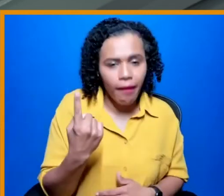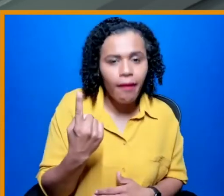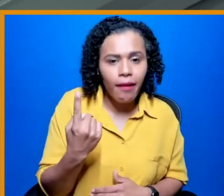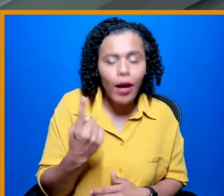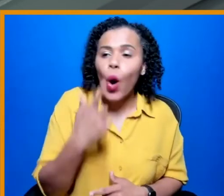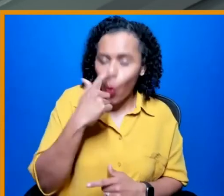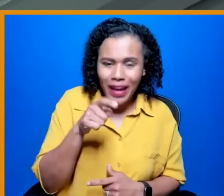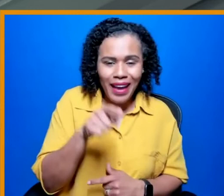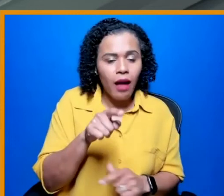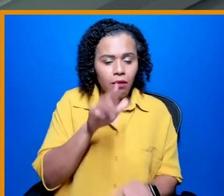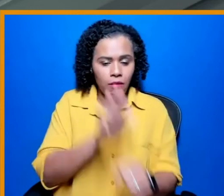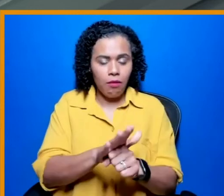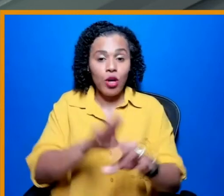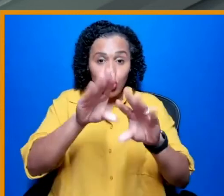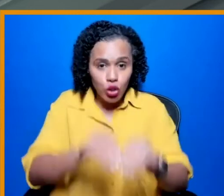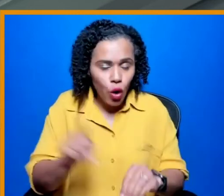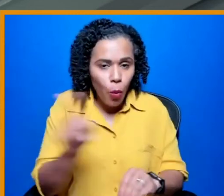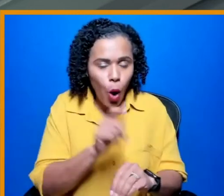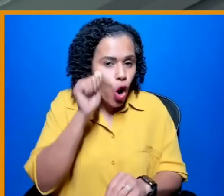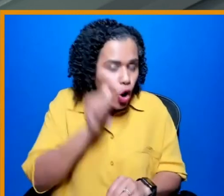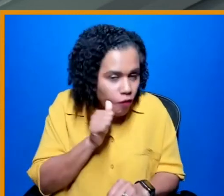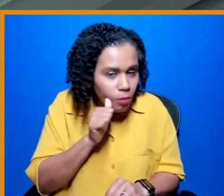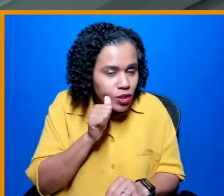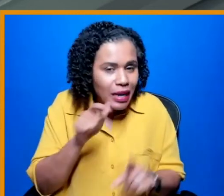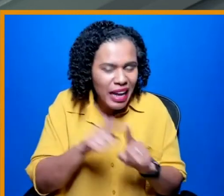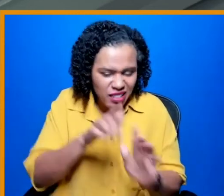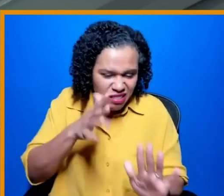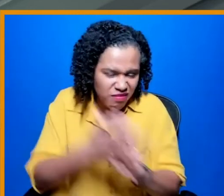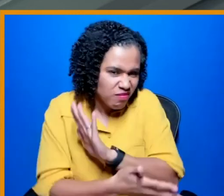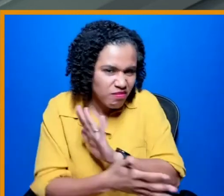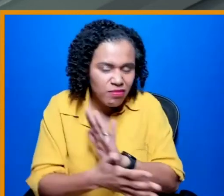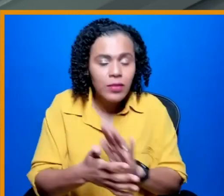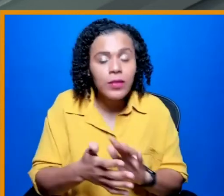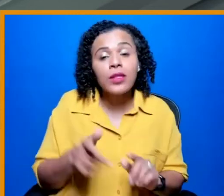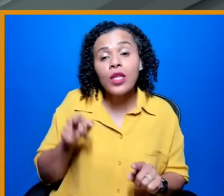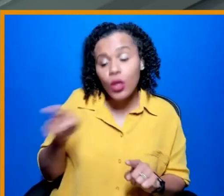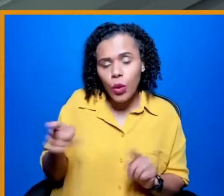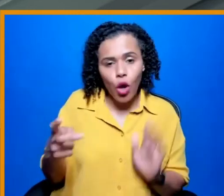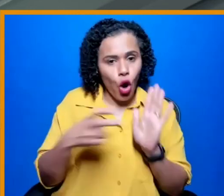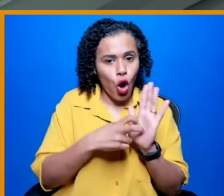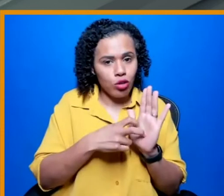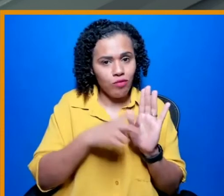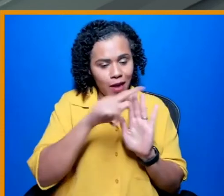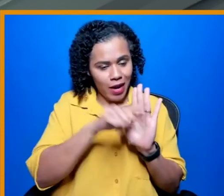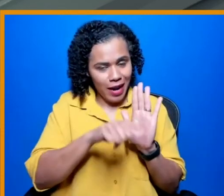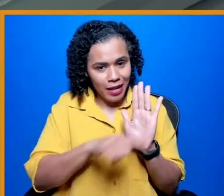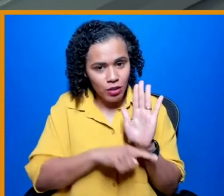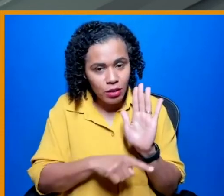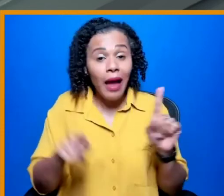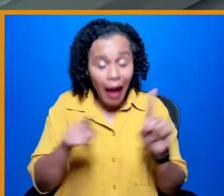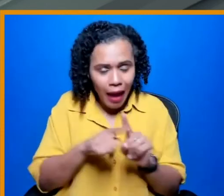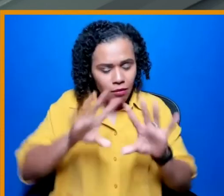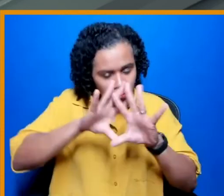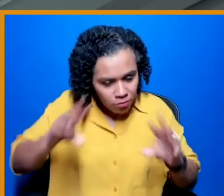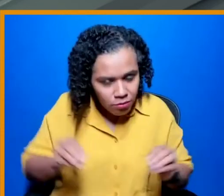and sleaze in this country. Is our commitment not only to tinker around with public contract regulations, but to wholesale political reform, whether it